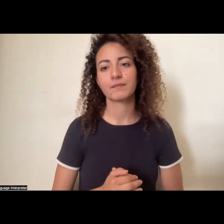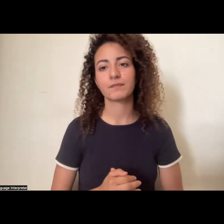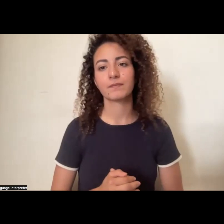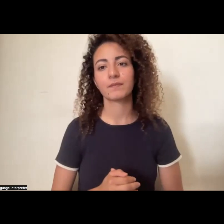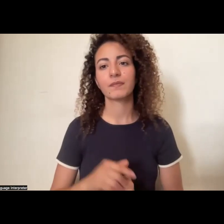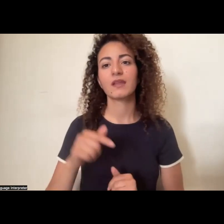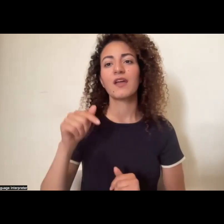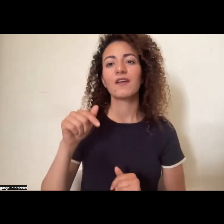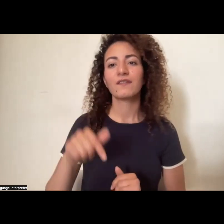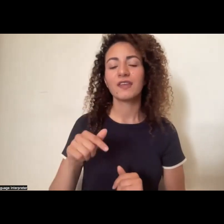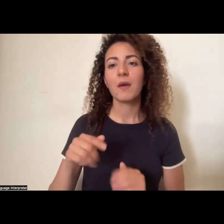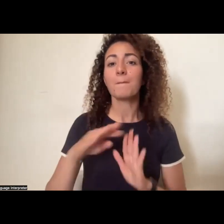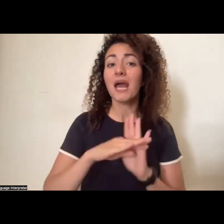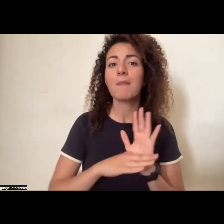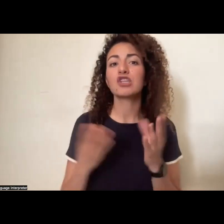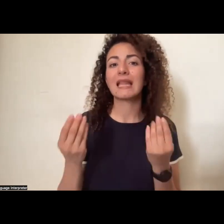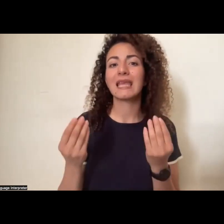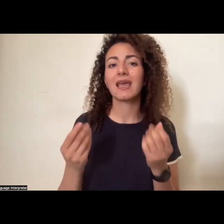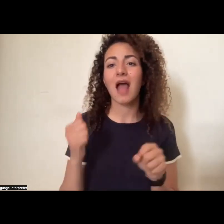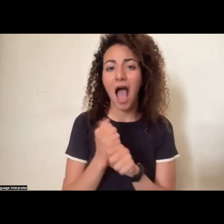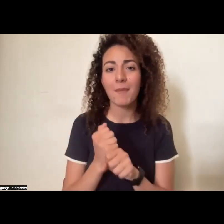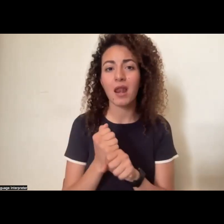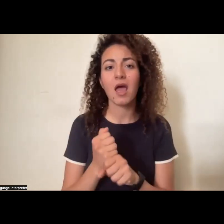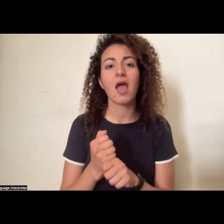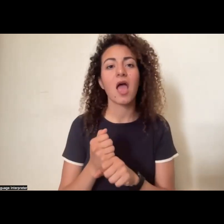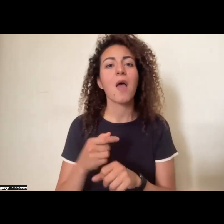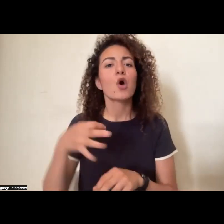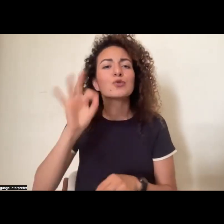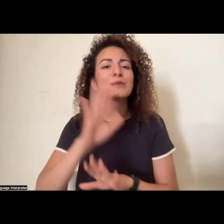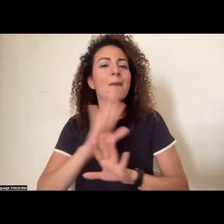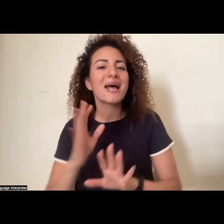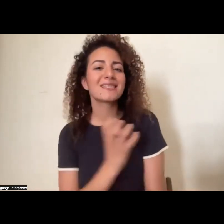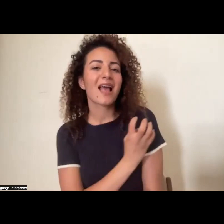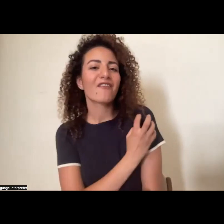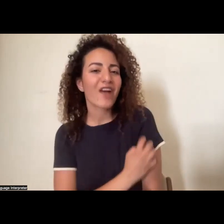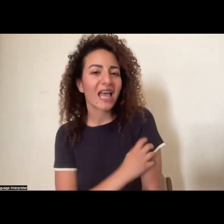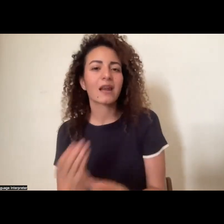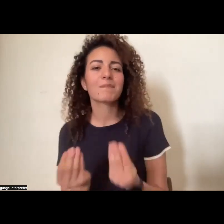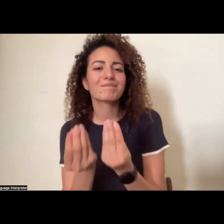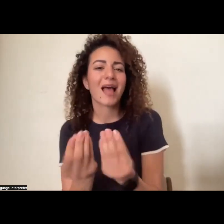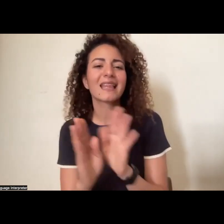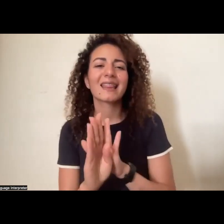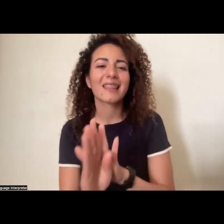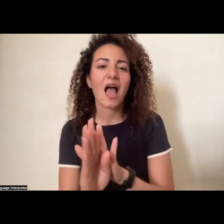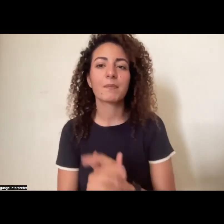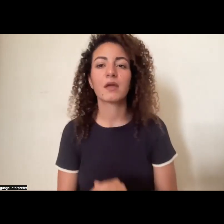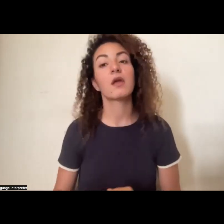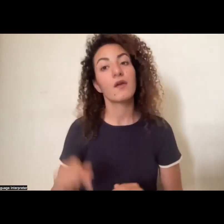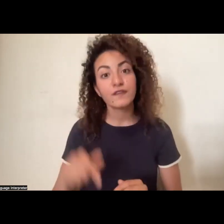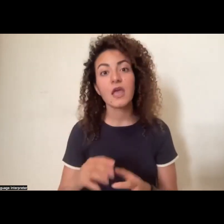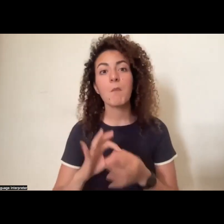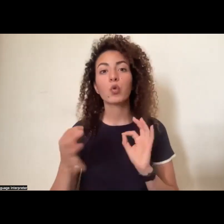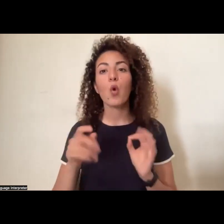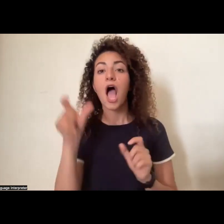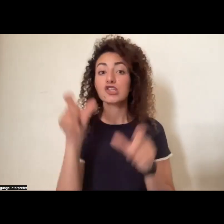the NPTP, now the National Disability Allowance. I mean, there will be some double dipping. There will be people who will